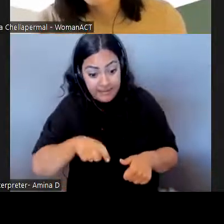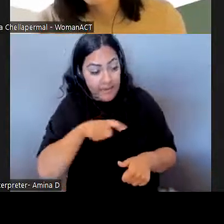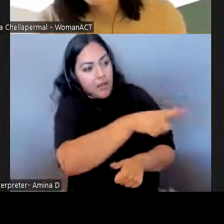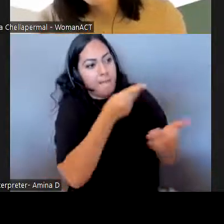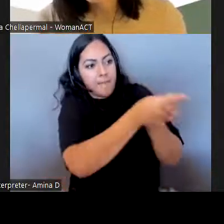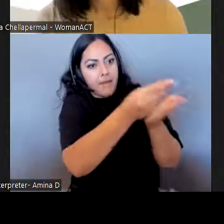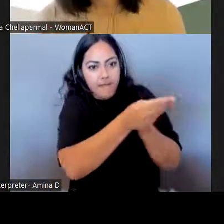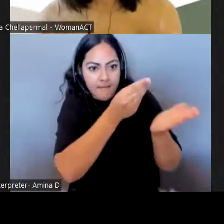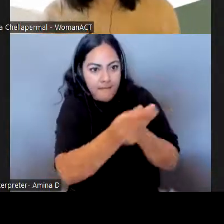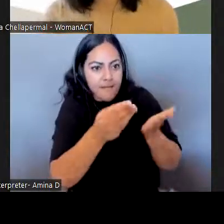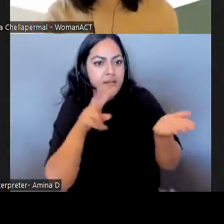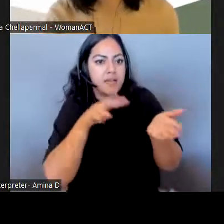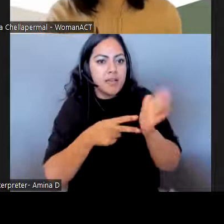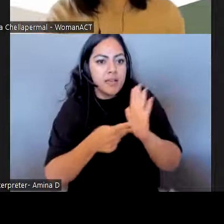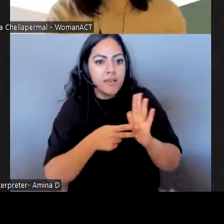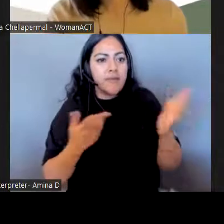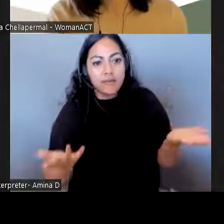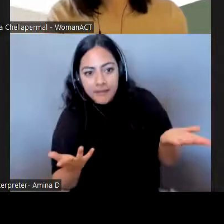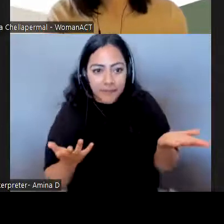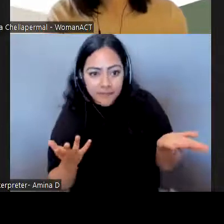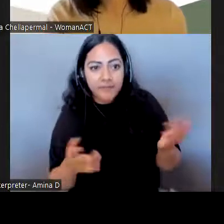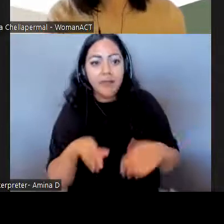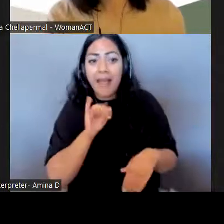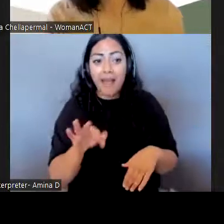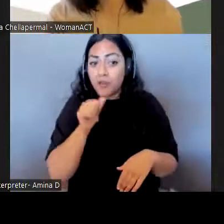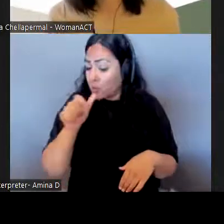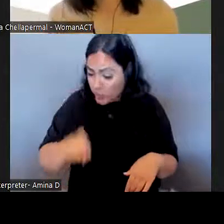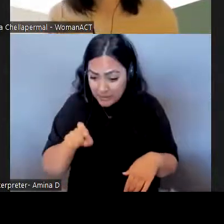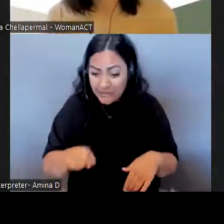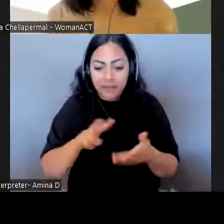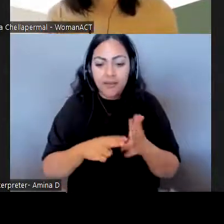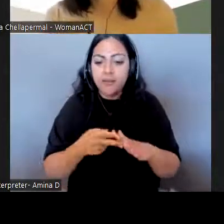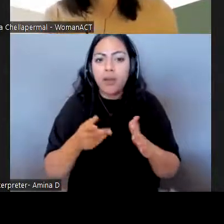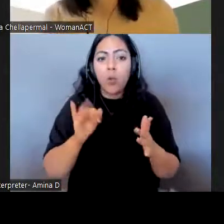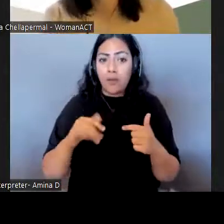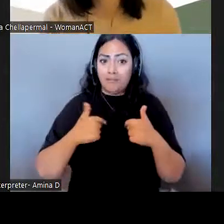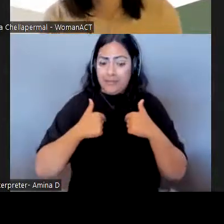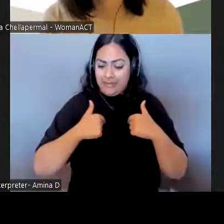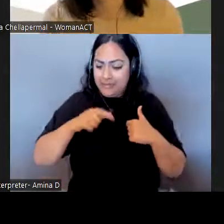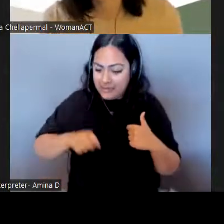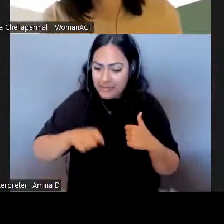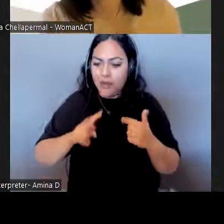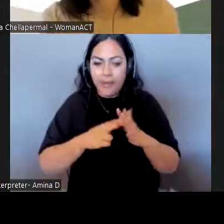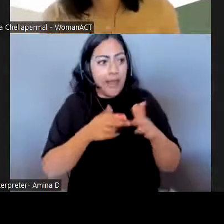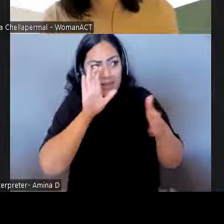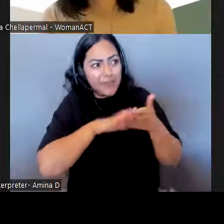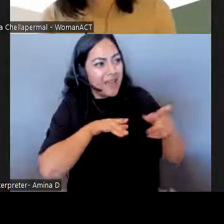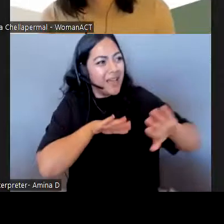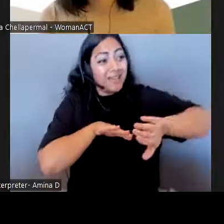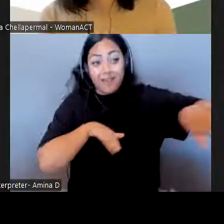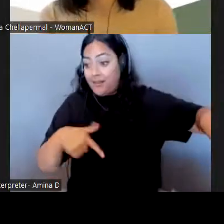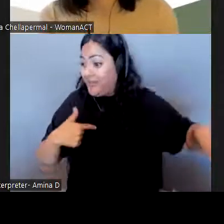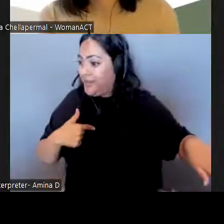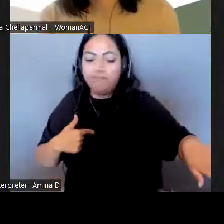to get it. So in this case, the participant explained that she accepted her husband's control in the country of